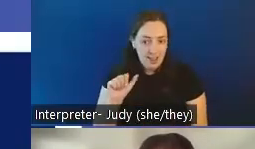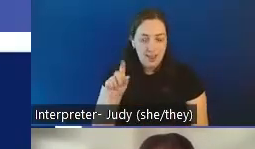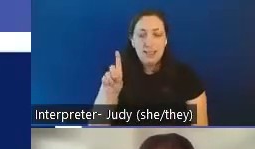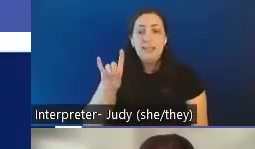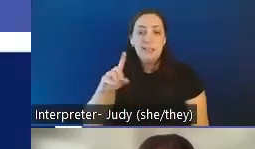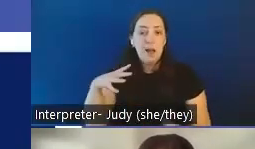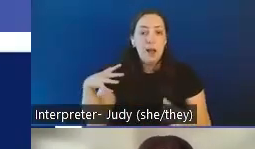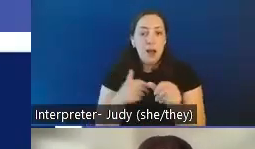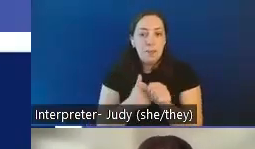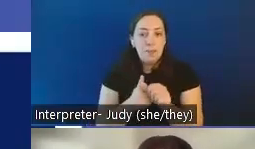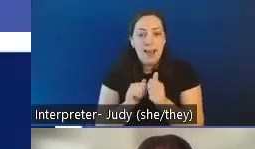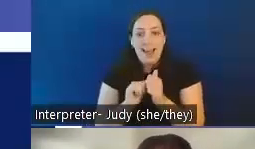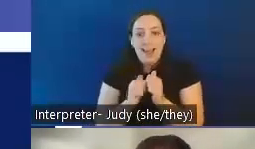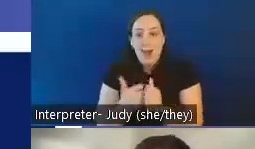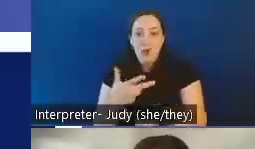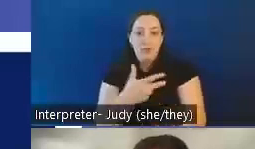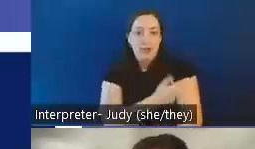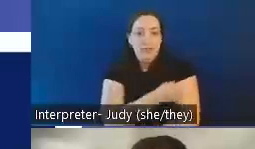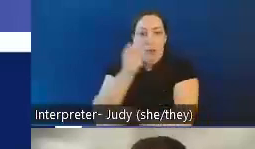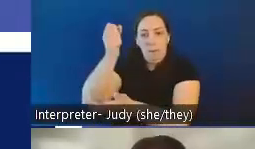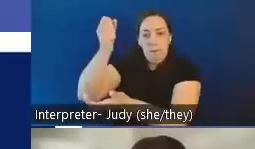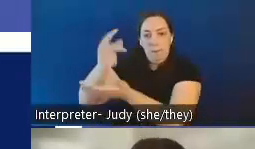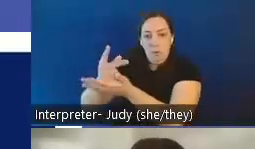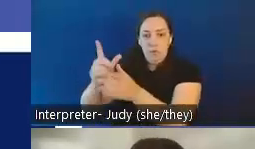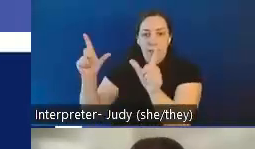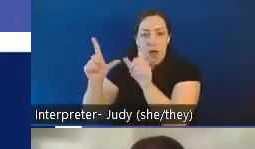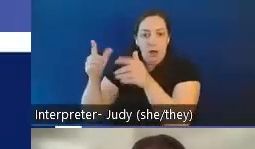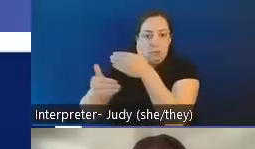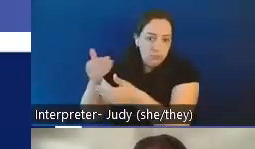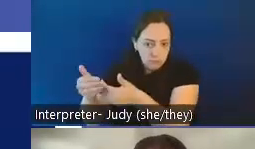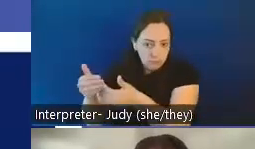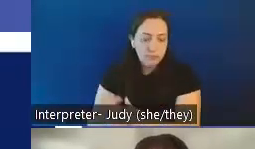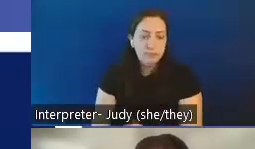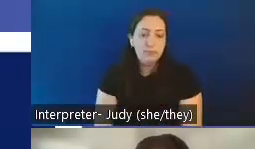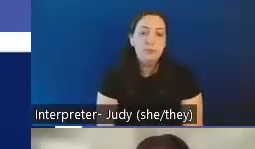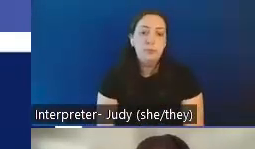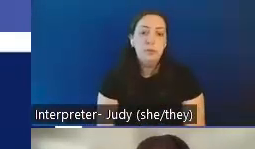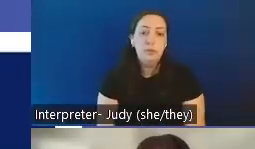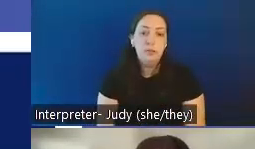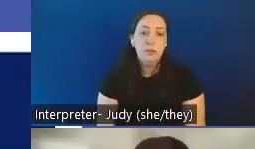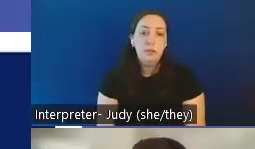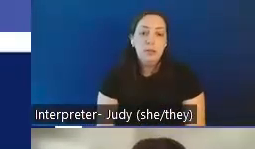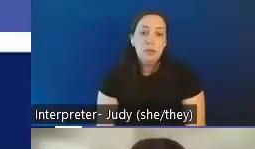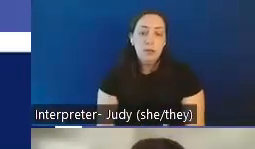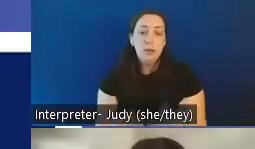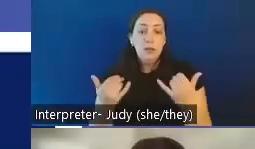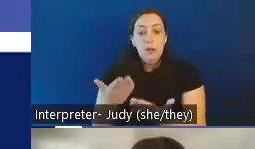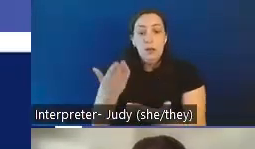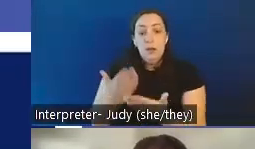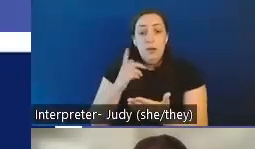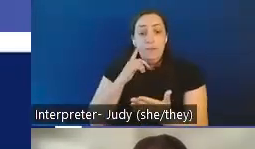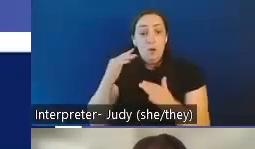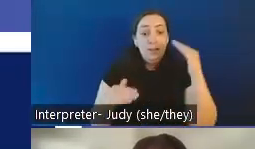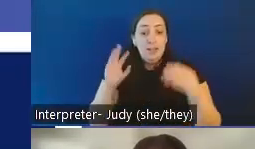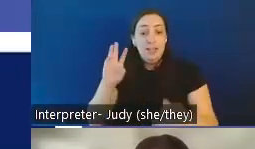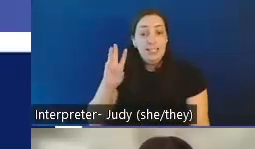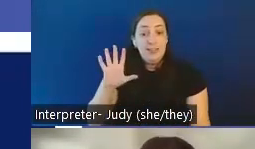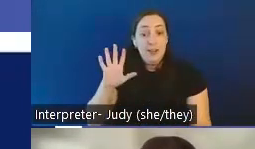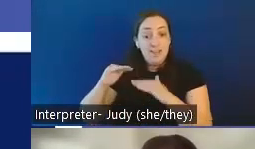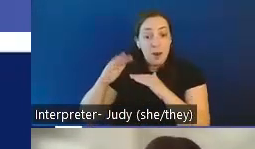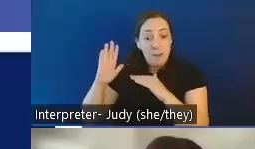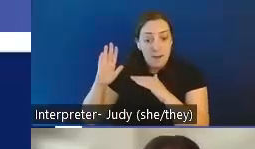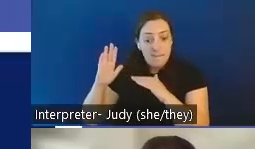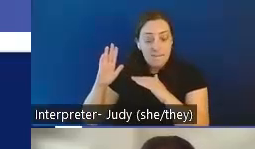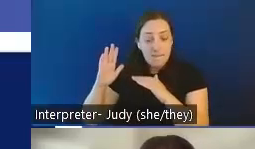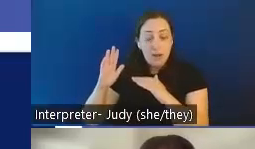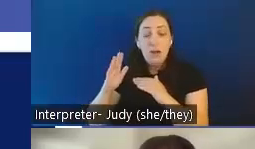the way that these vaccines have been approved and licensed for this year. So they're now approved for adults 65 and older and